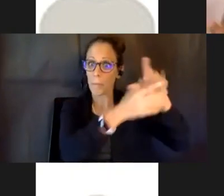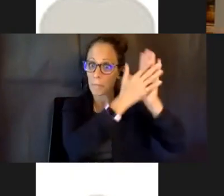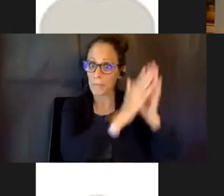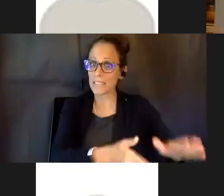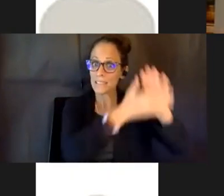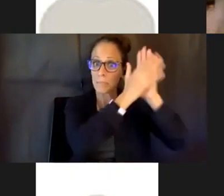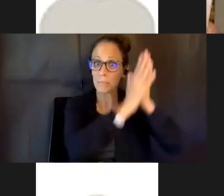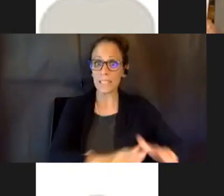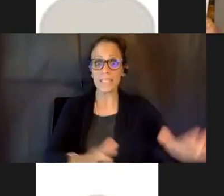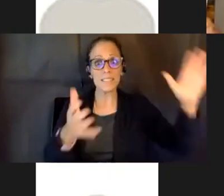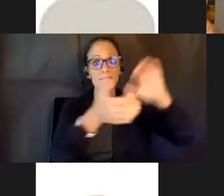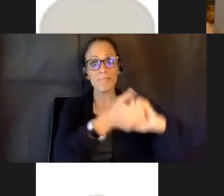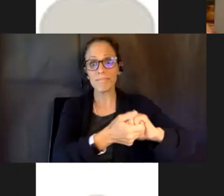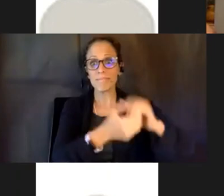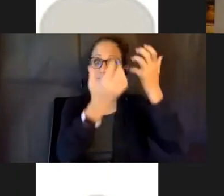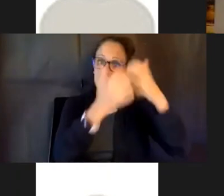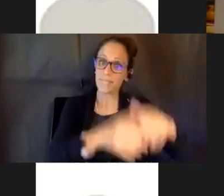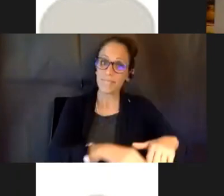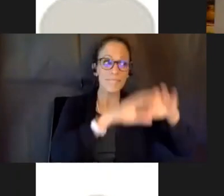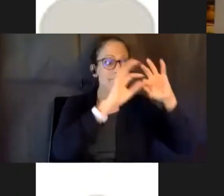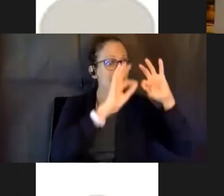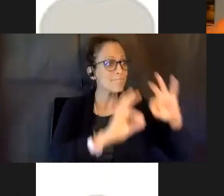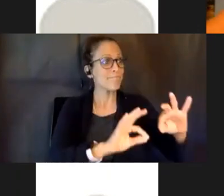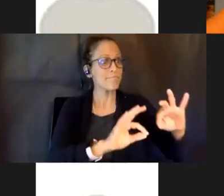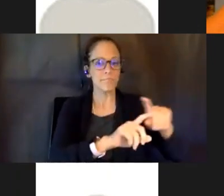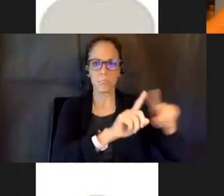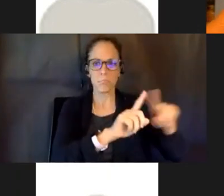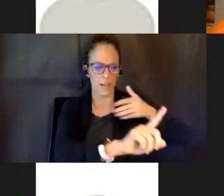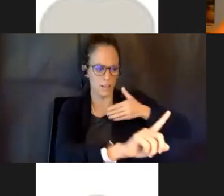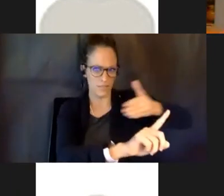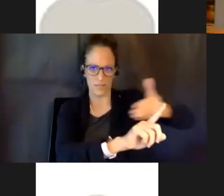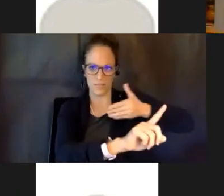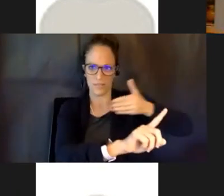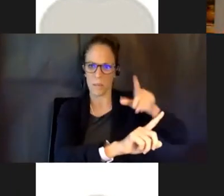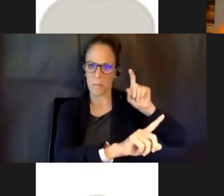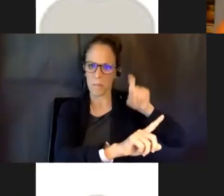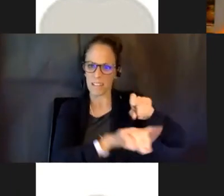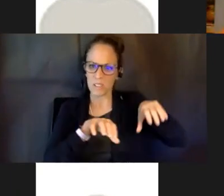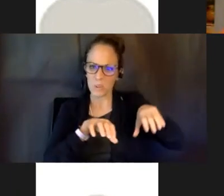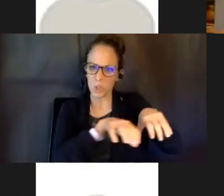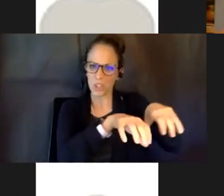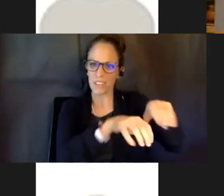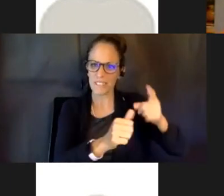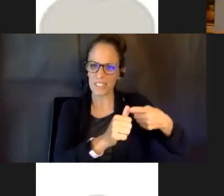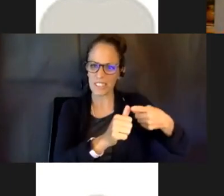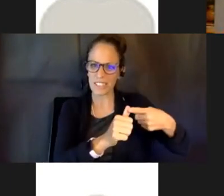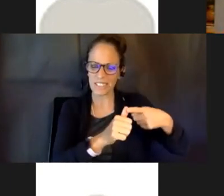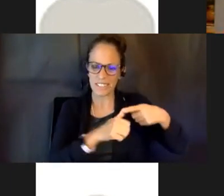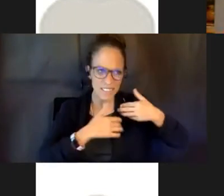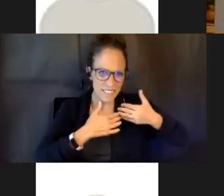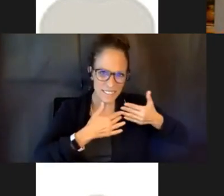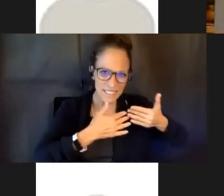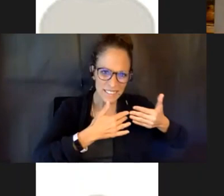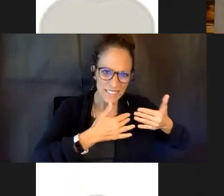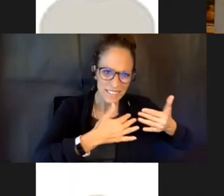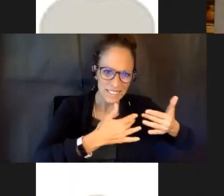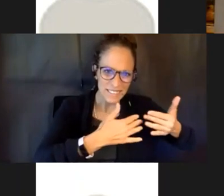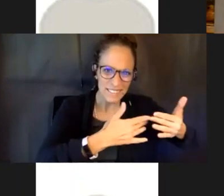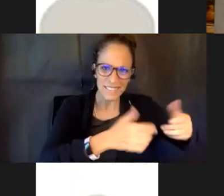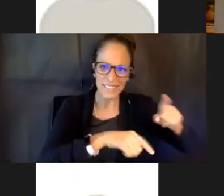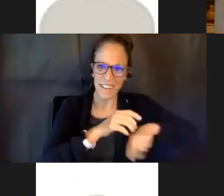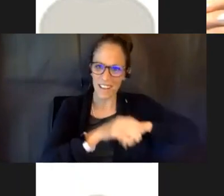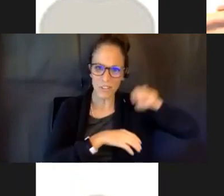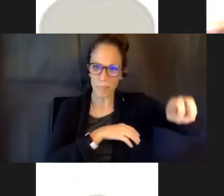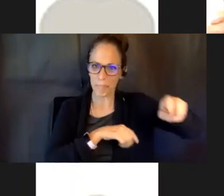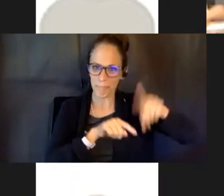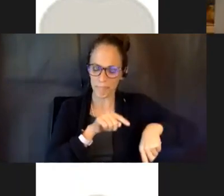of reckoning in all kinds of things. Yeah. Healthcare, laws, job opportunities, and so on. But